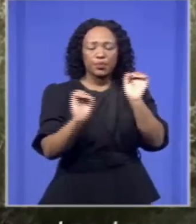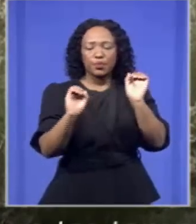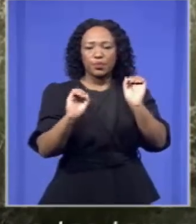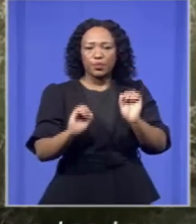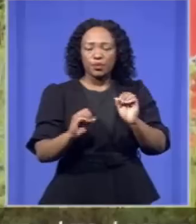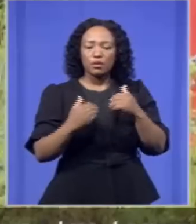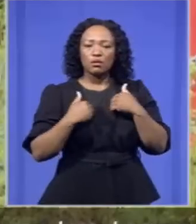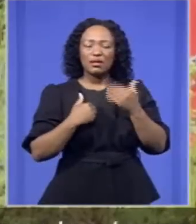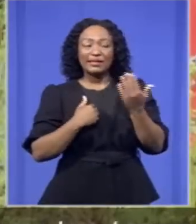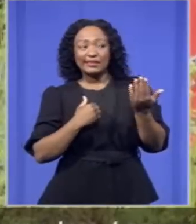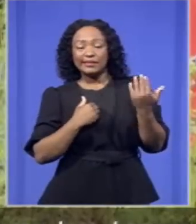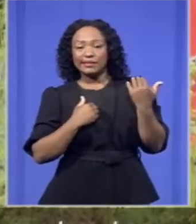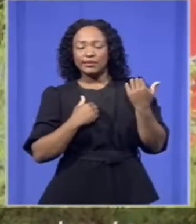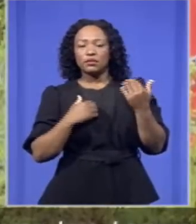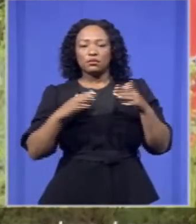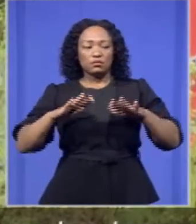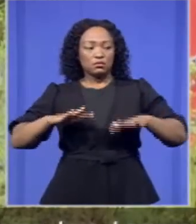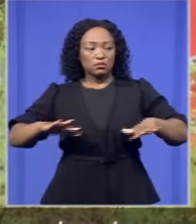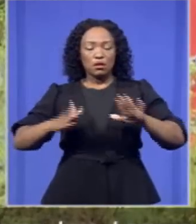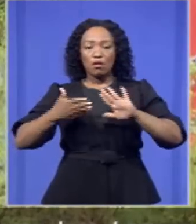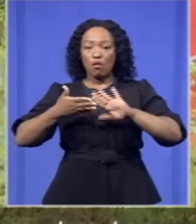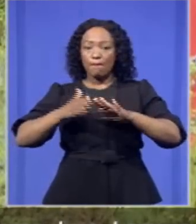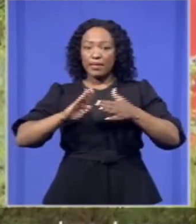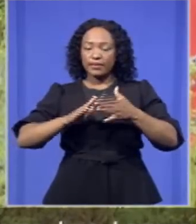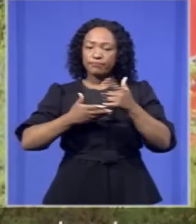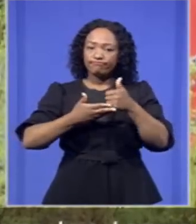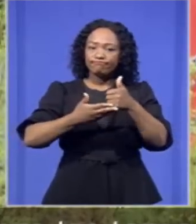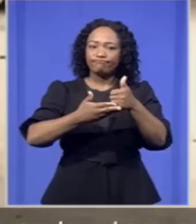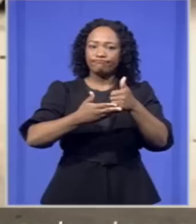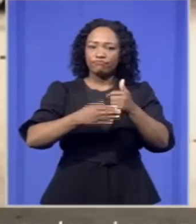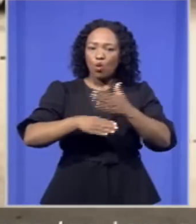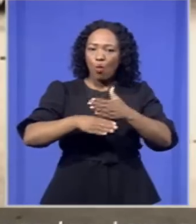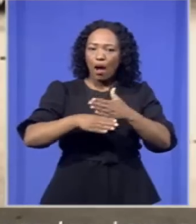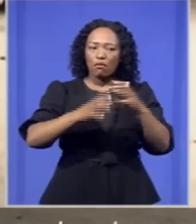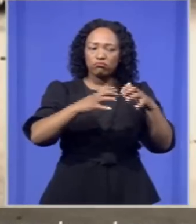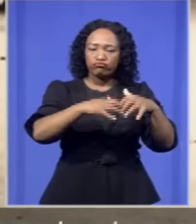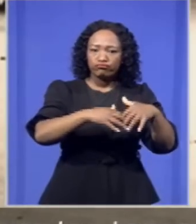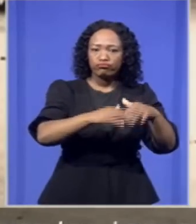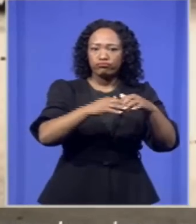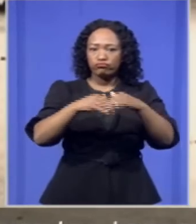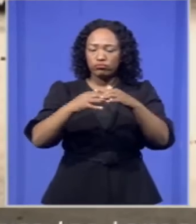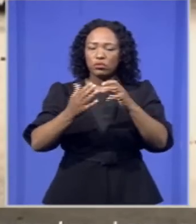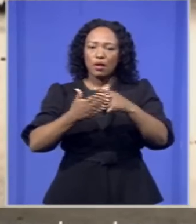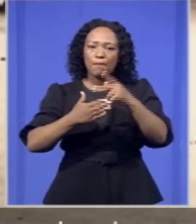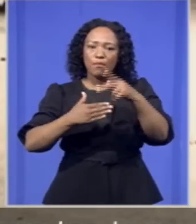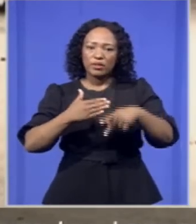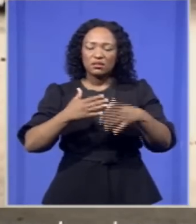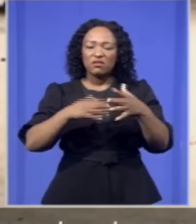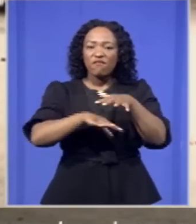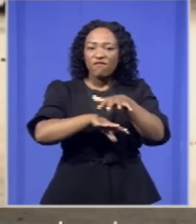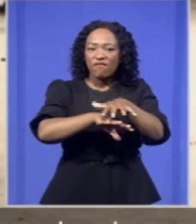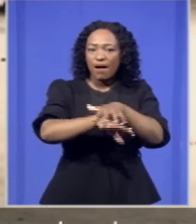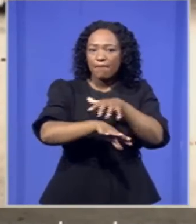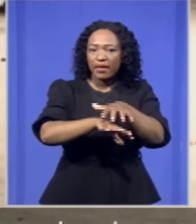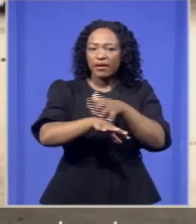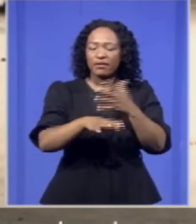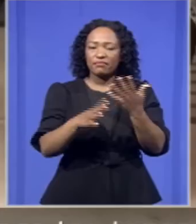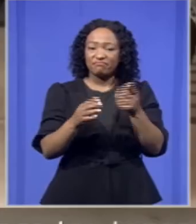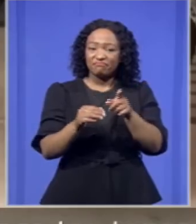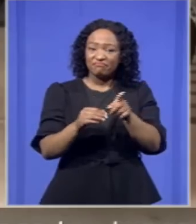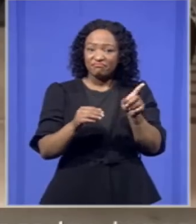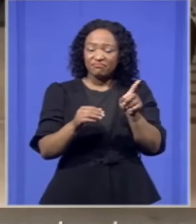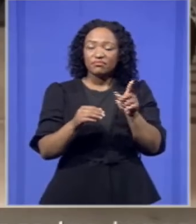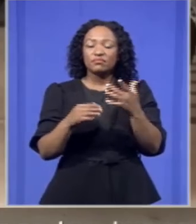go matlafatsa setšhaba le go tlhola ditiro ka go tokafatsa projeke ya go jala le go nosetsa ya Sediba. Didiriswa